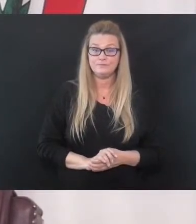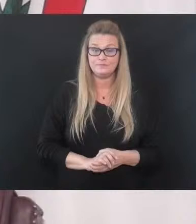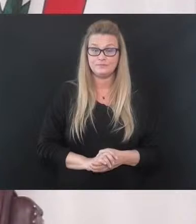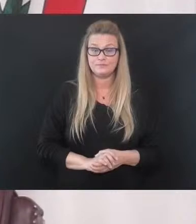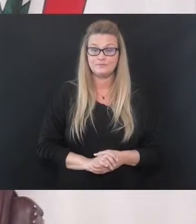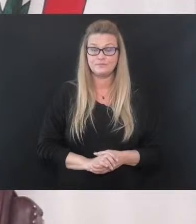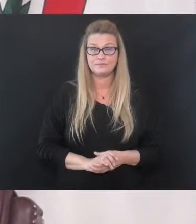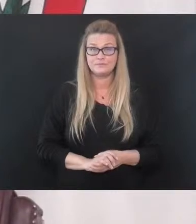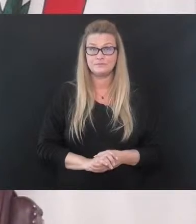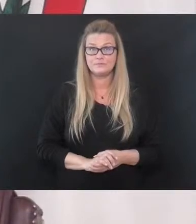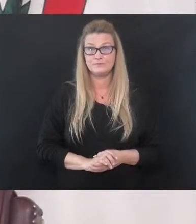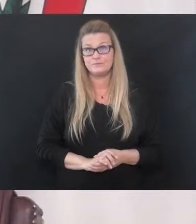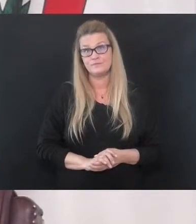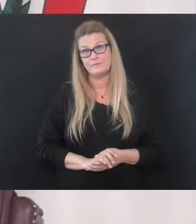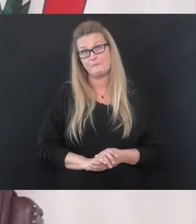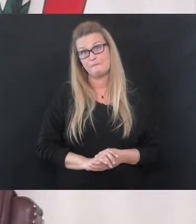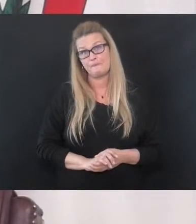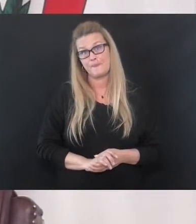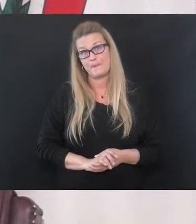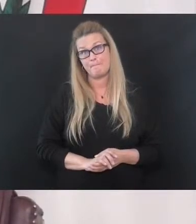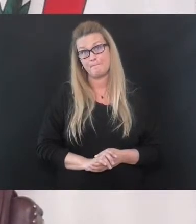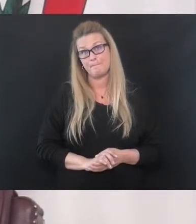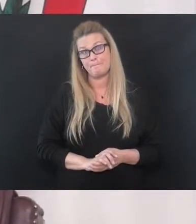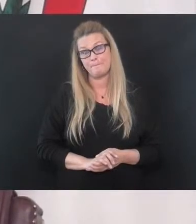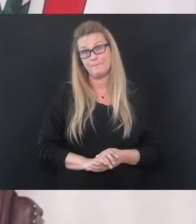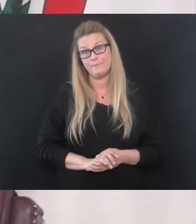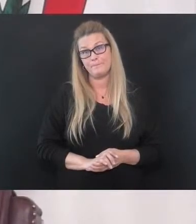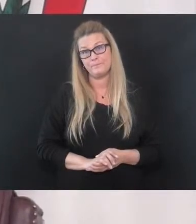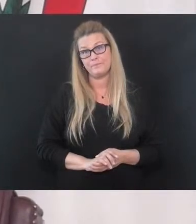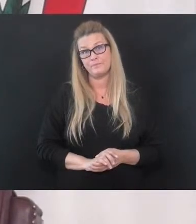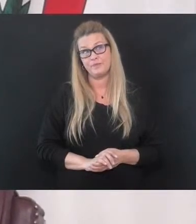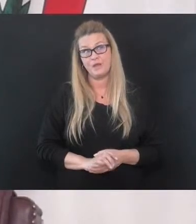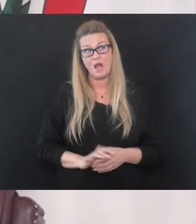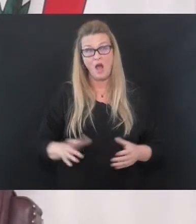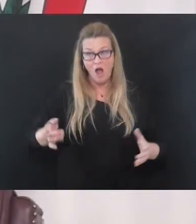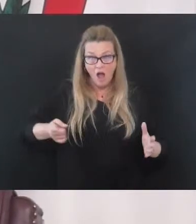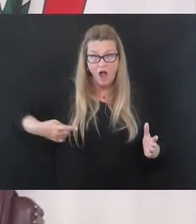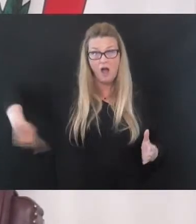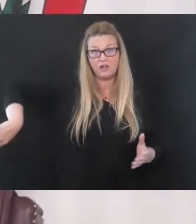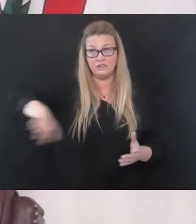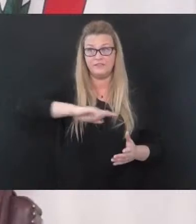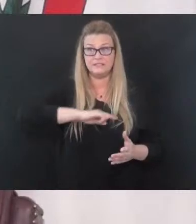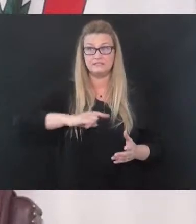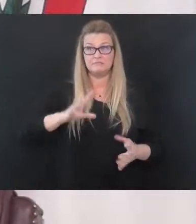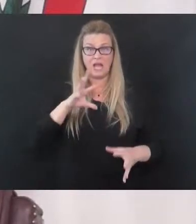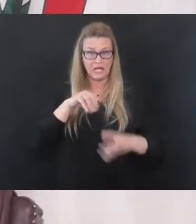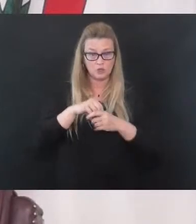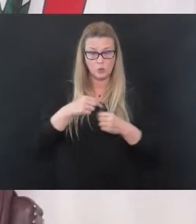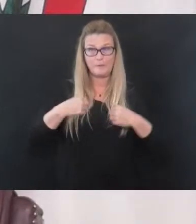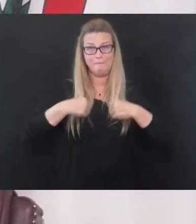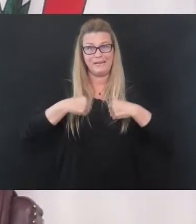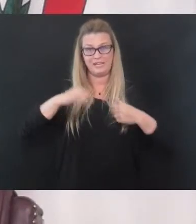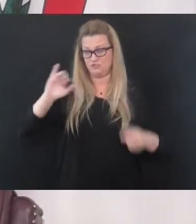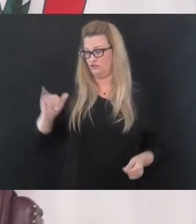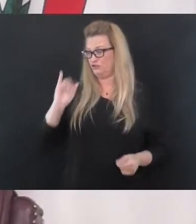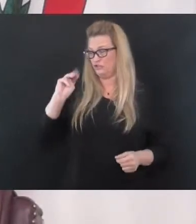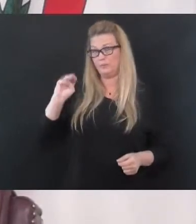and that's just this, is all of us, Jim Justice, your governor,